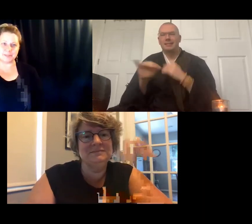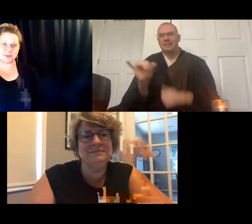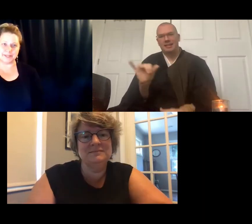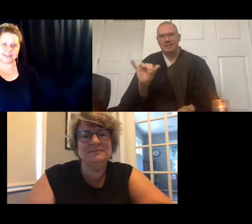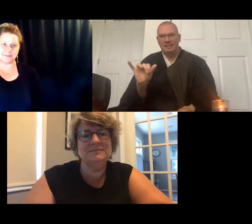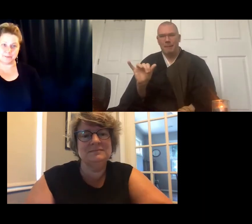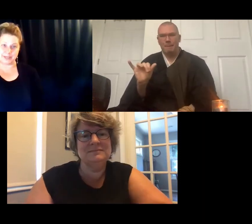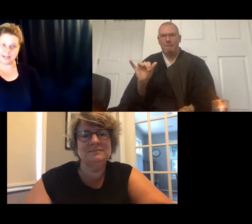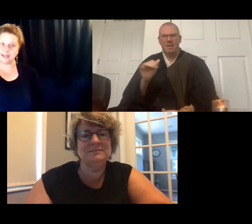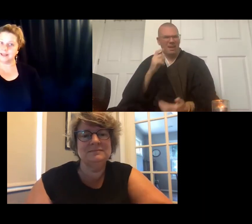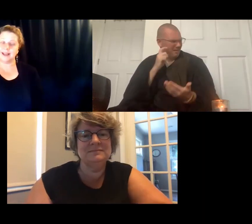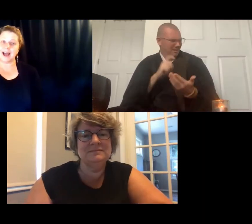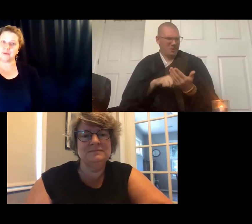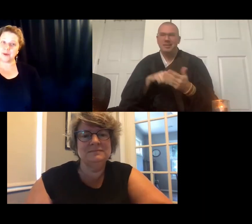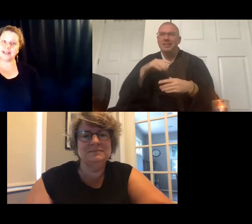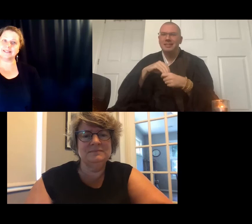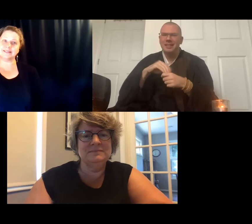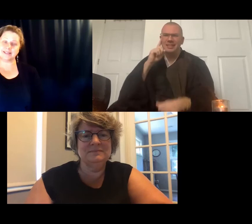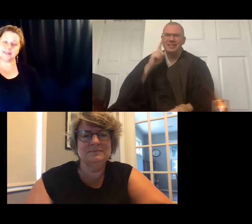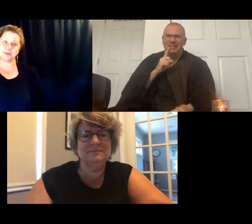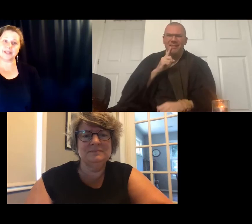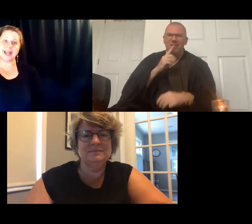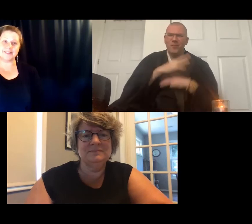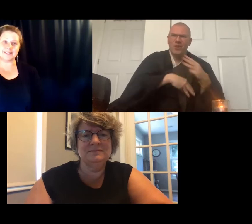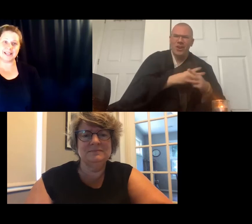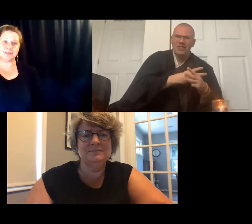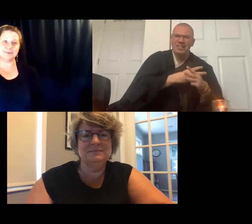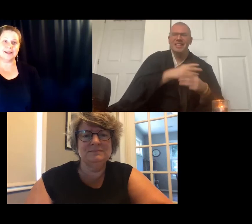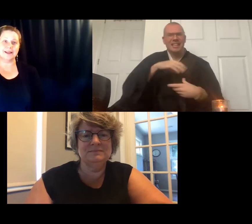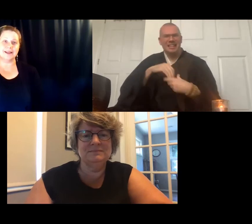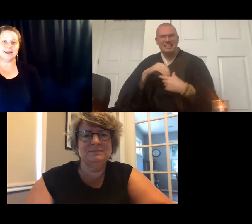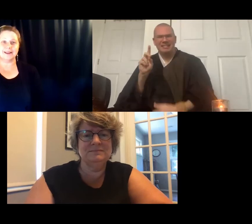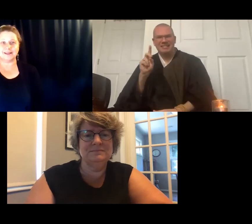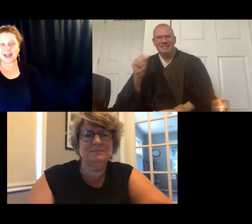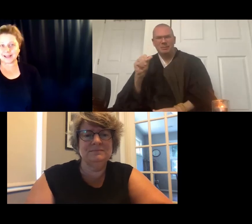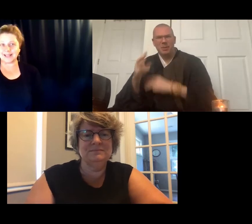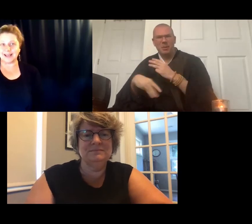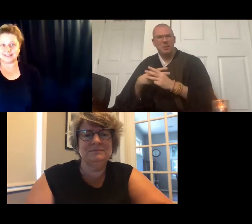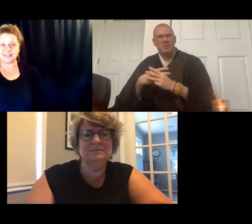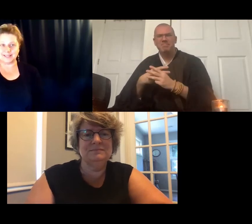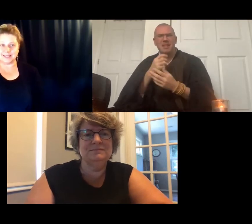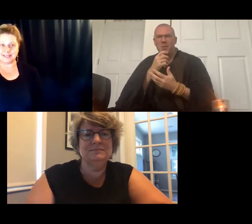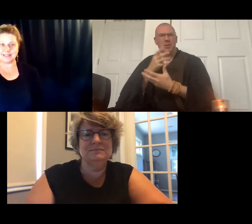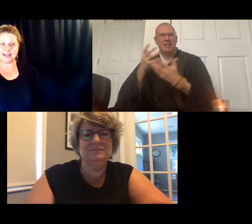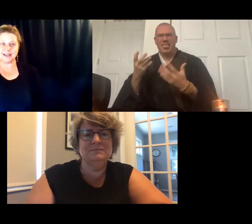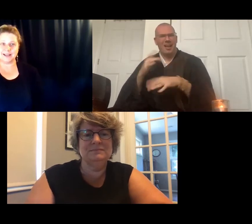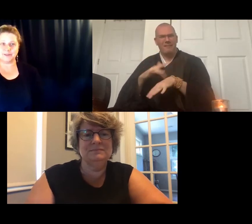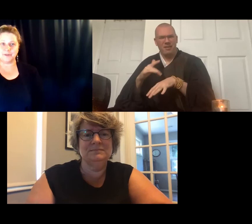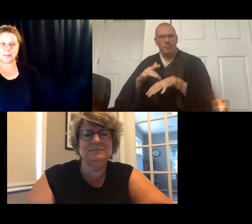same experience as me, I wanted deaf people to have the same access to